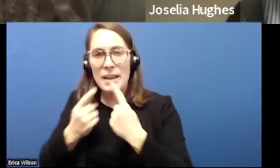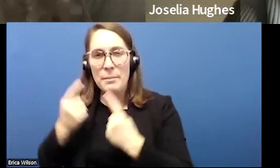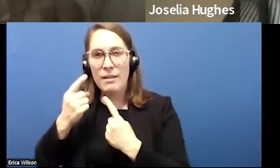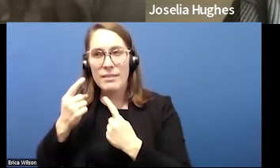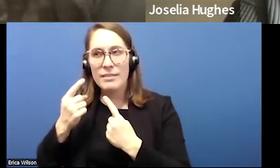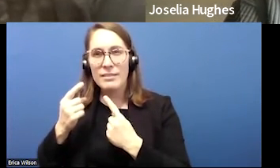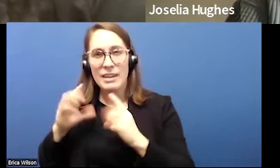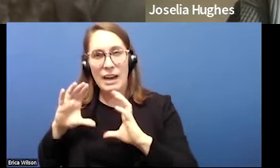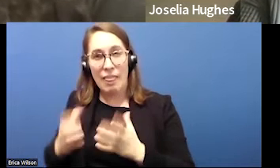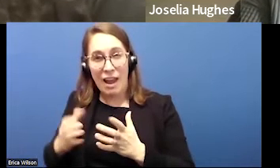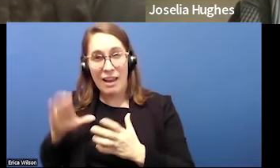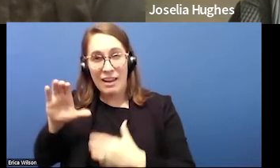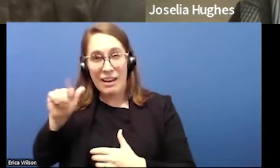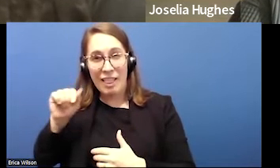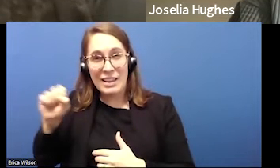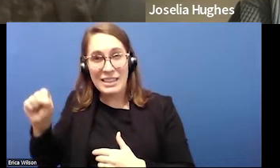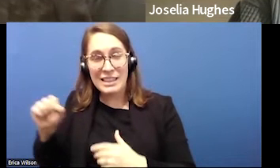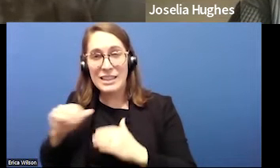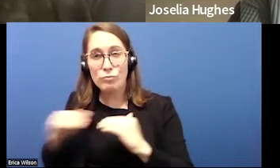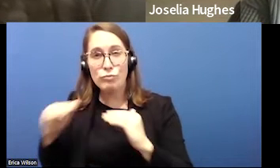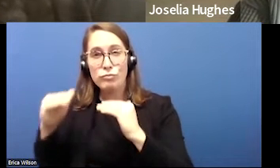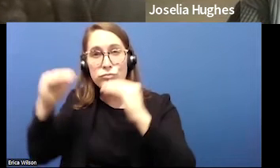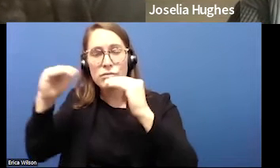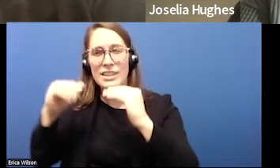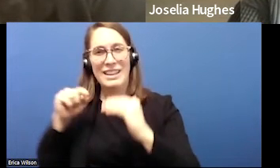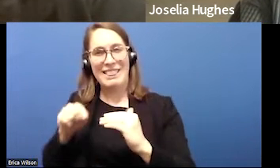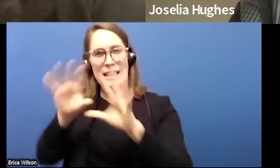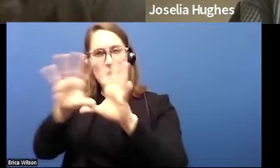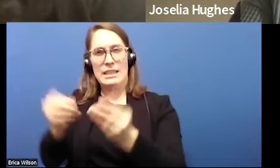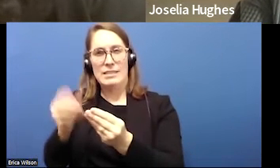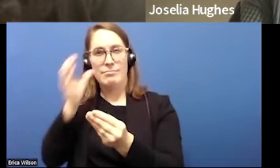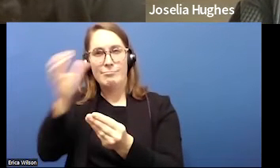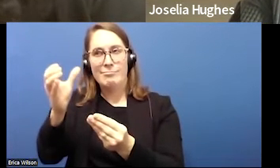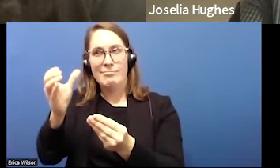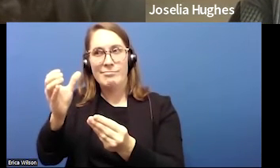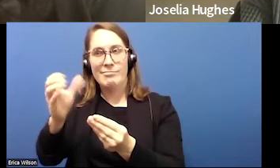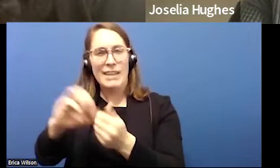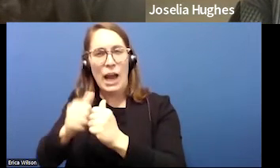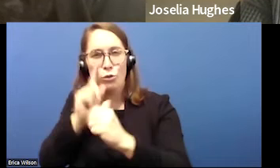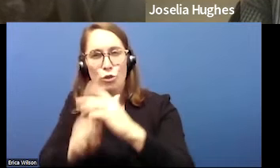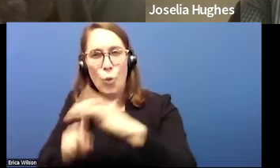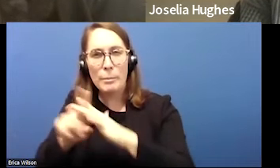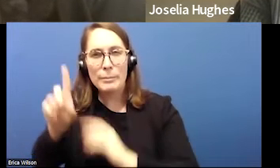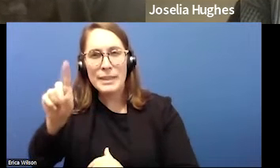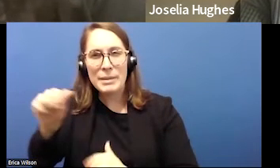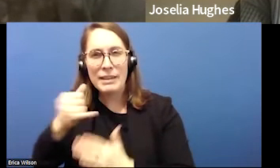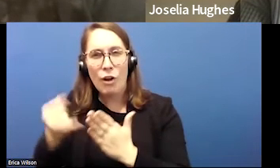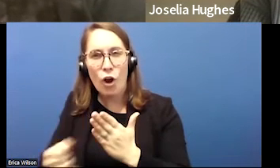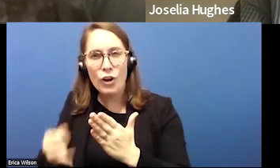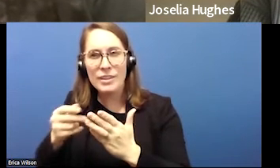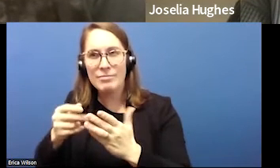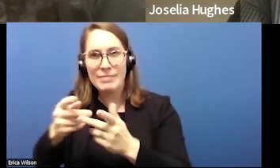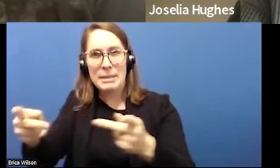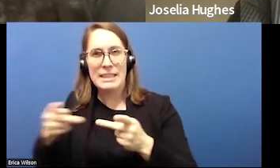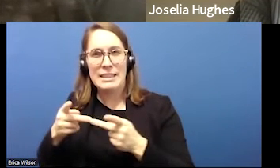I'm thinking about how class articulates itself in disability art spaces.